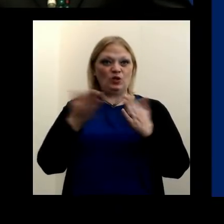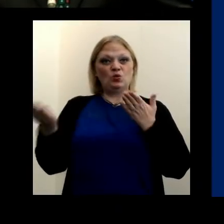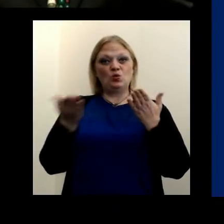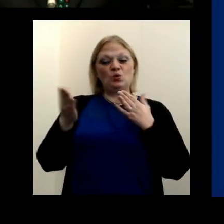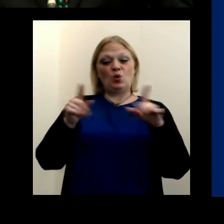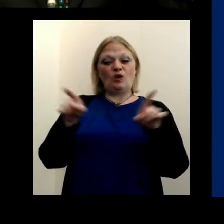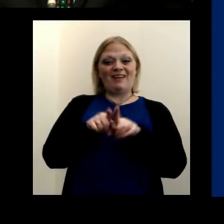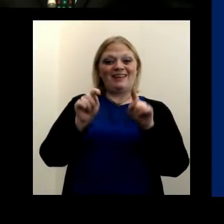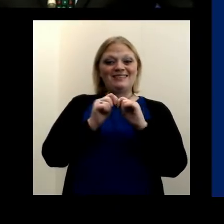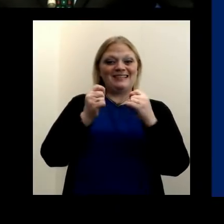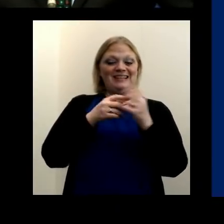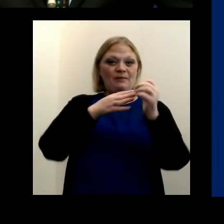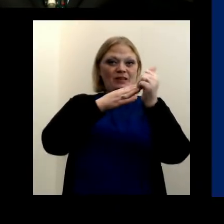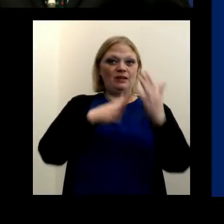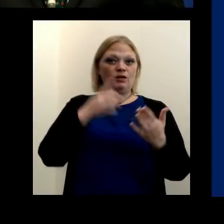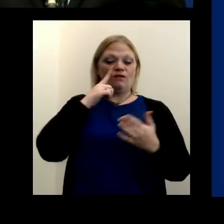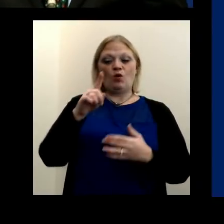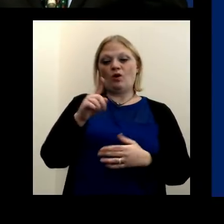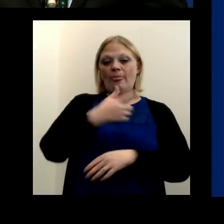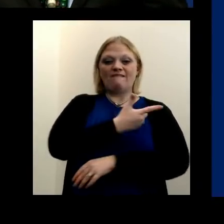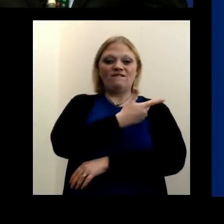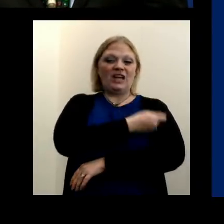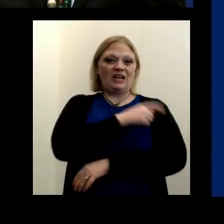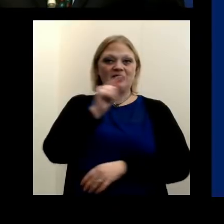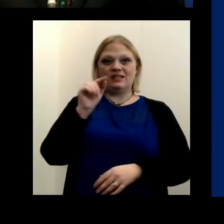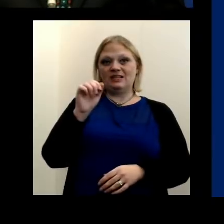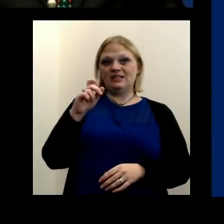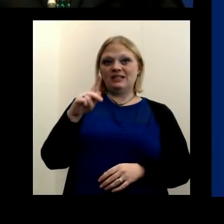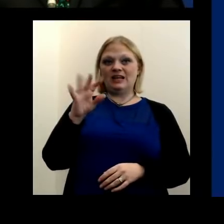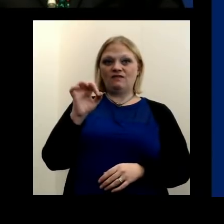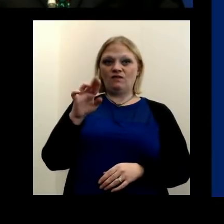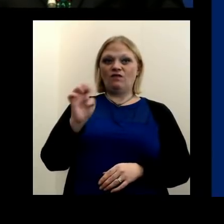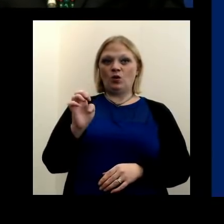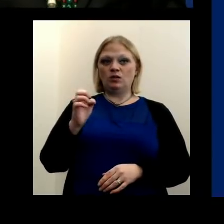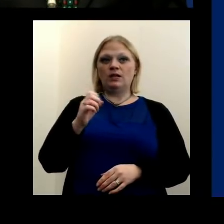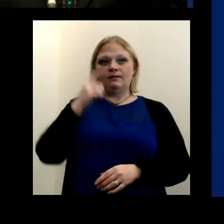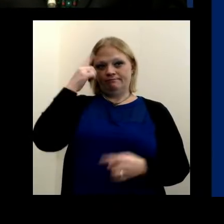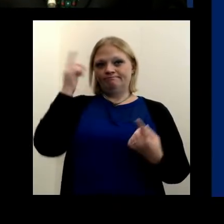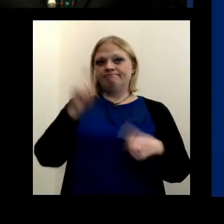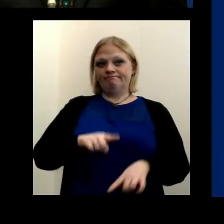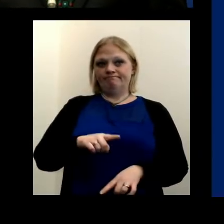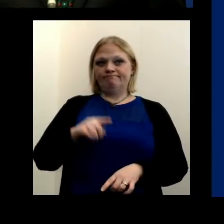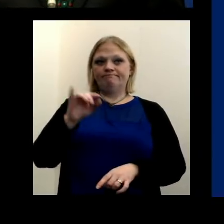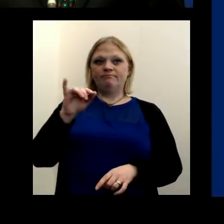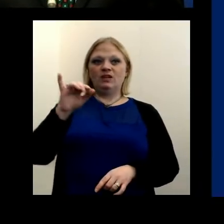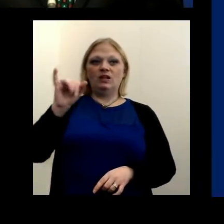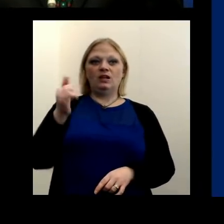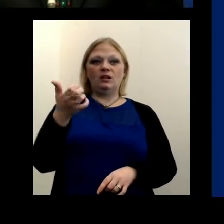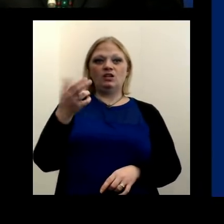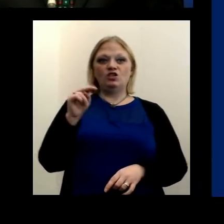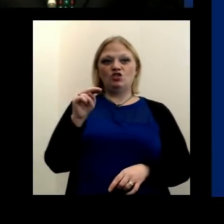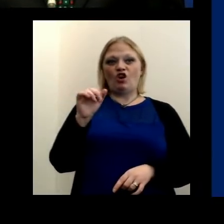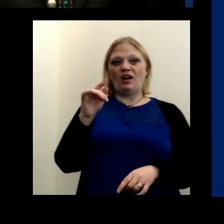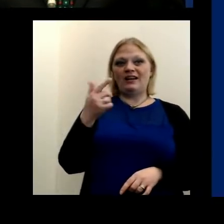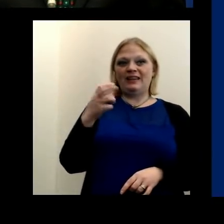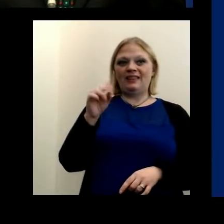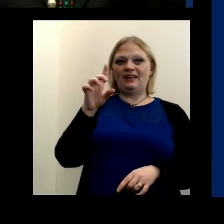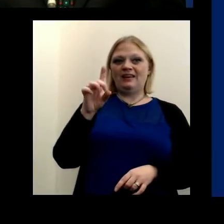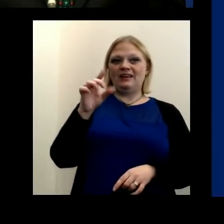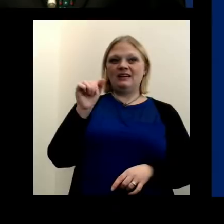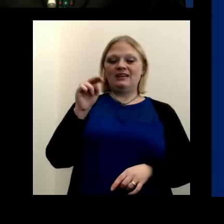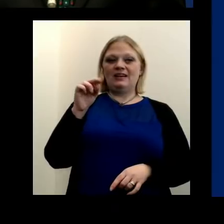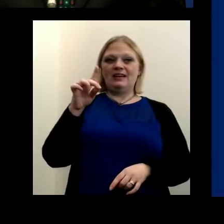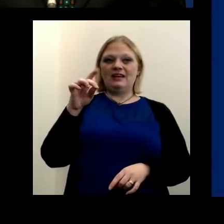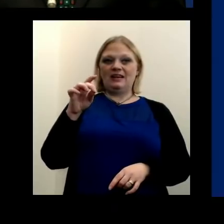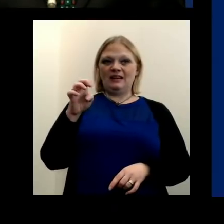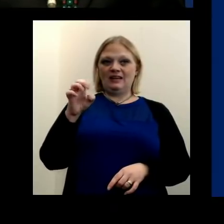team leader for our vaccine task force, and he has graciously agreed. Jonathan Dandies, the Vice President of Rich Products and the Board Chair of